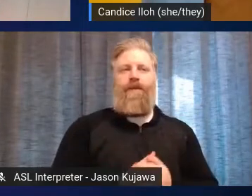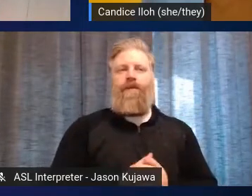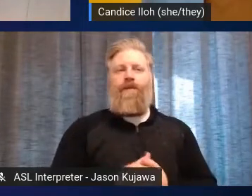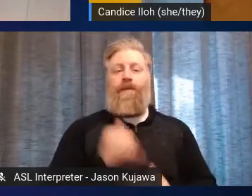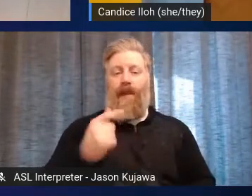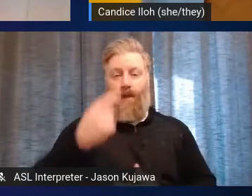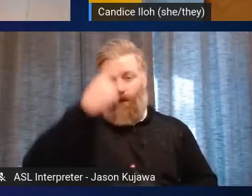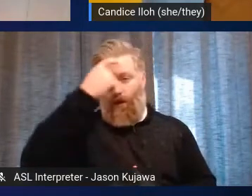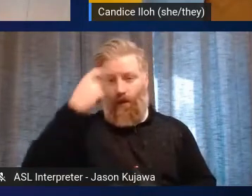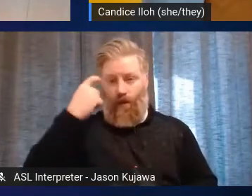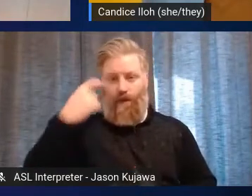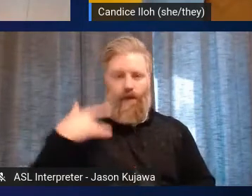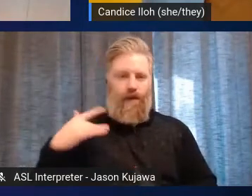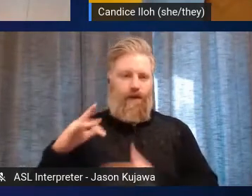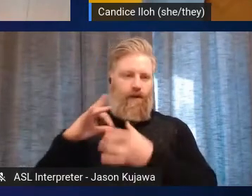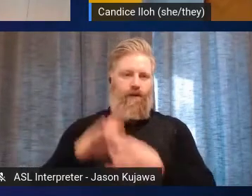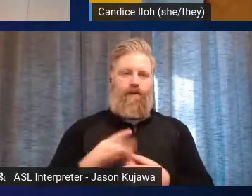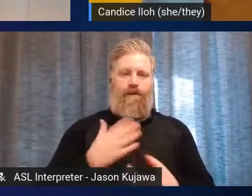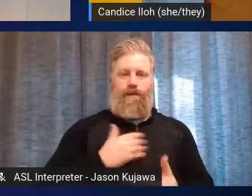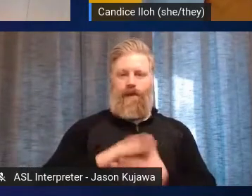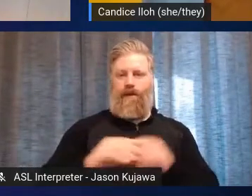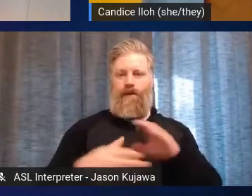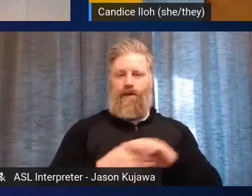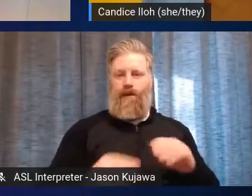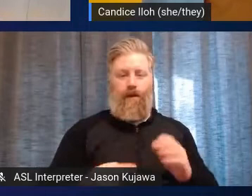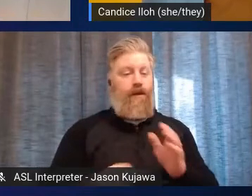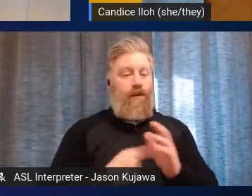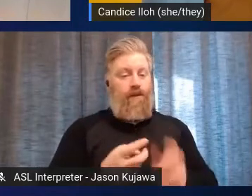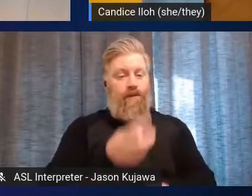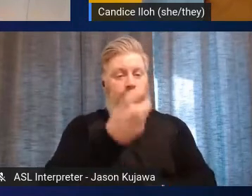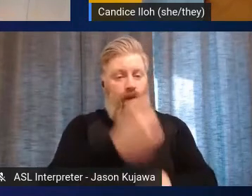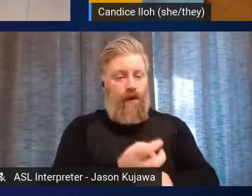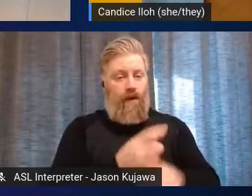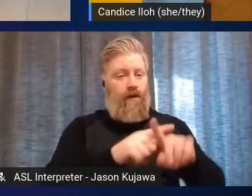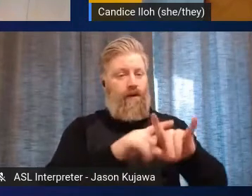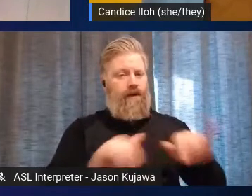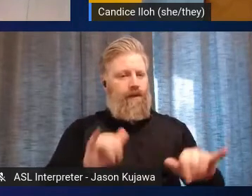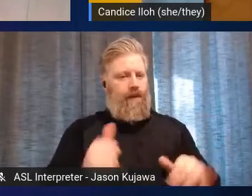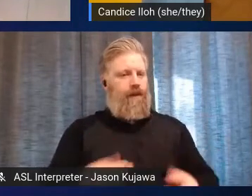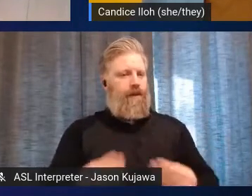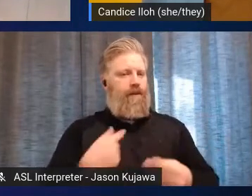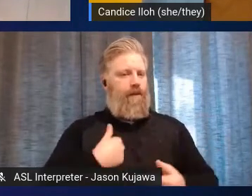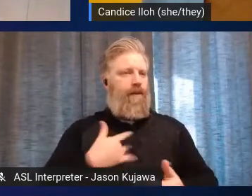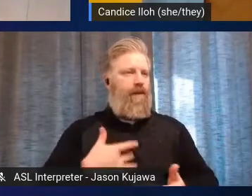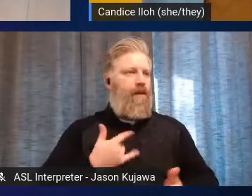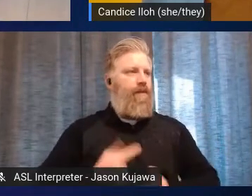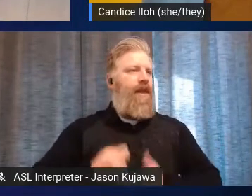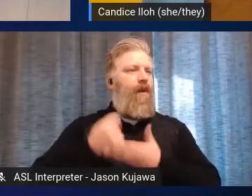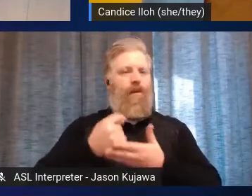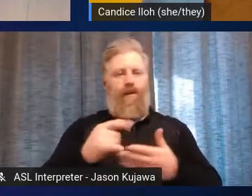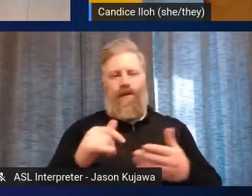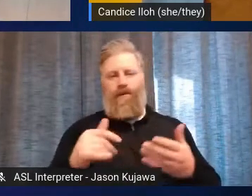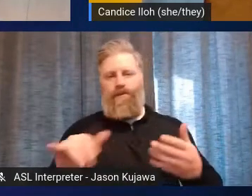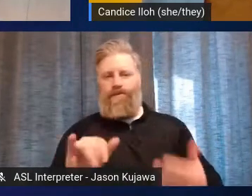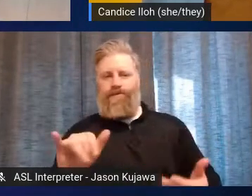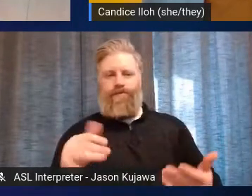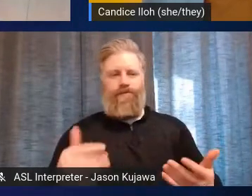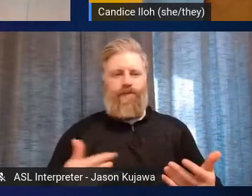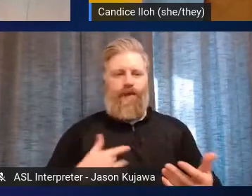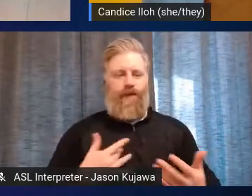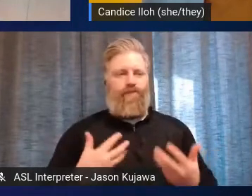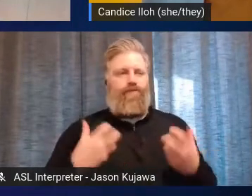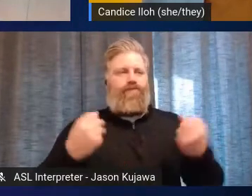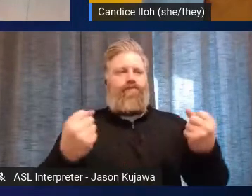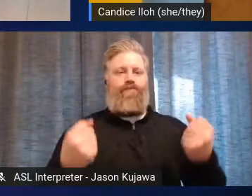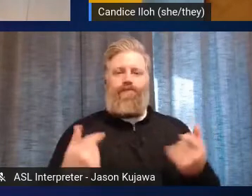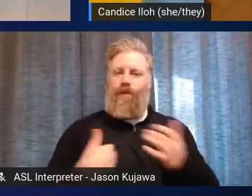kind of like link back to my own story. So it can be really hard. It can also be really therapeutic to write about those pains and to kind of like